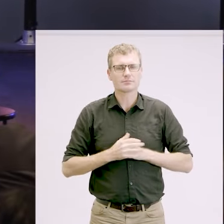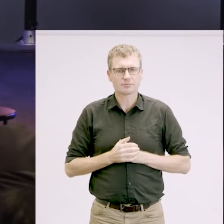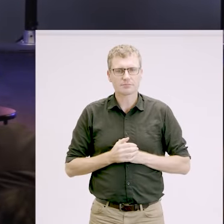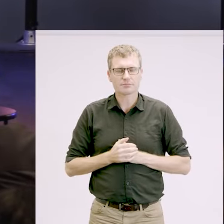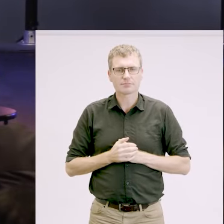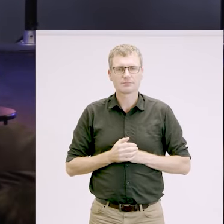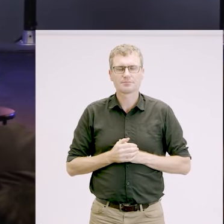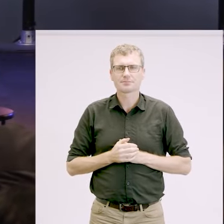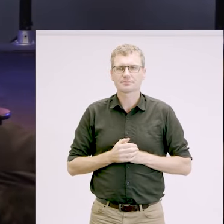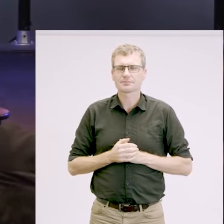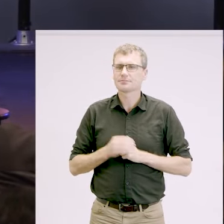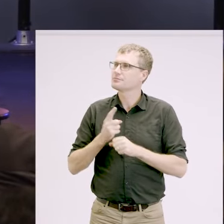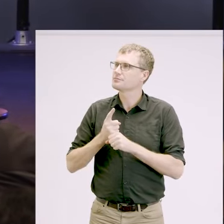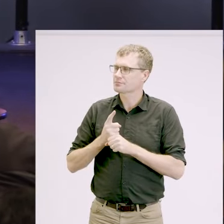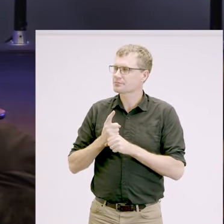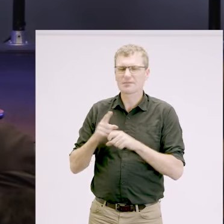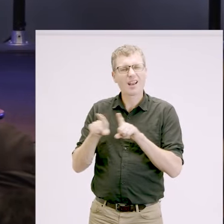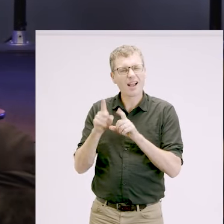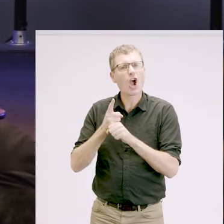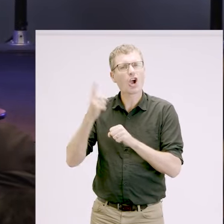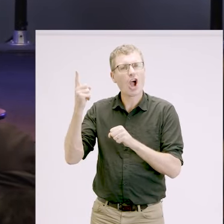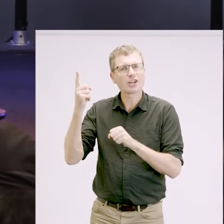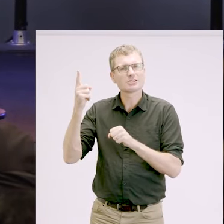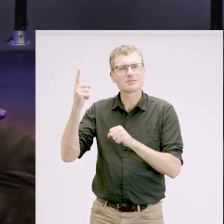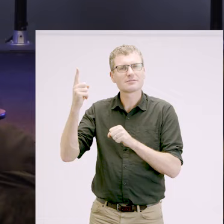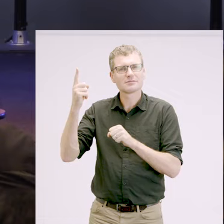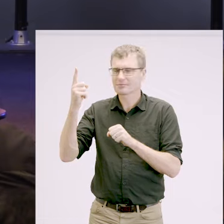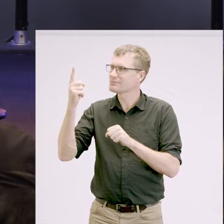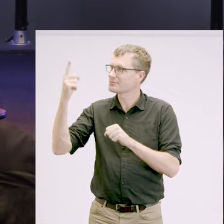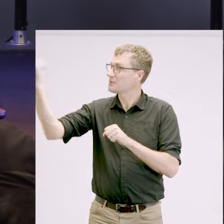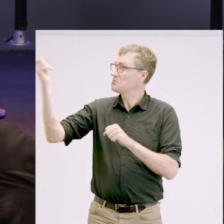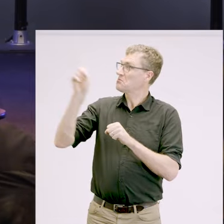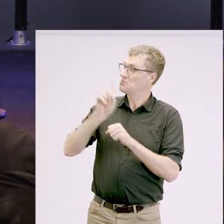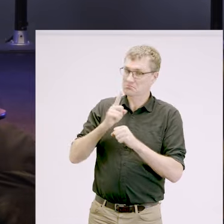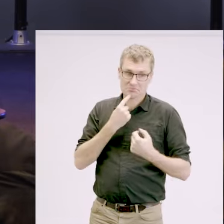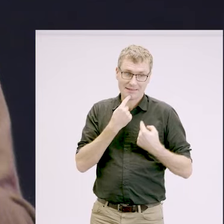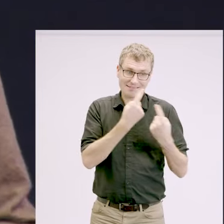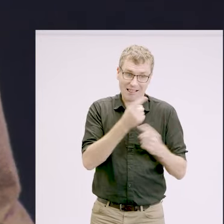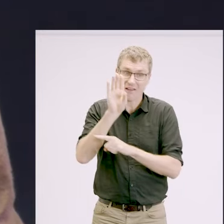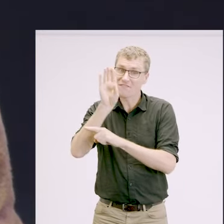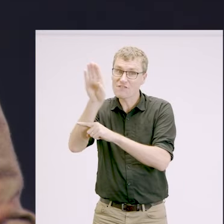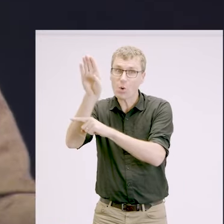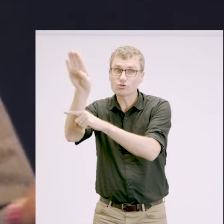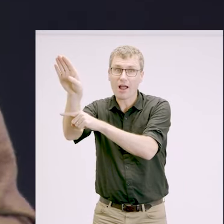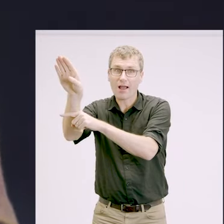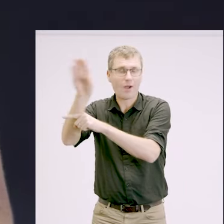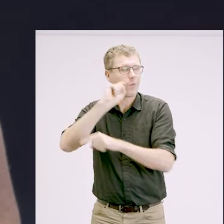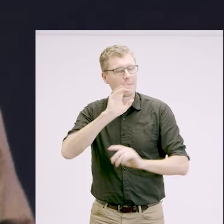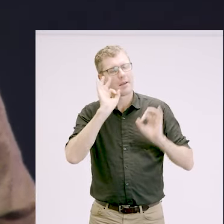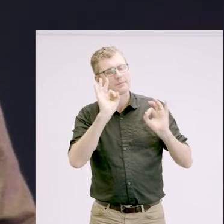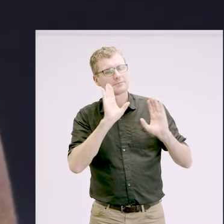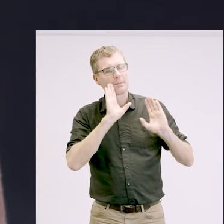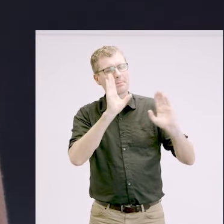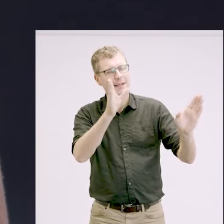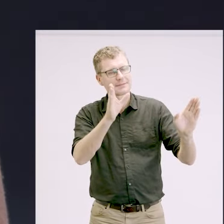alien living in your neighborhood, right? You've been sent from the future to Earth to tell people how good